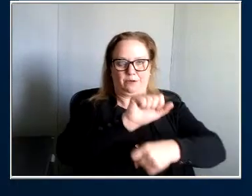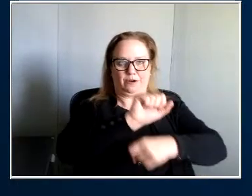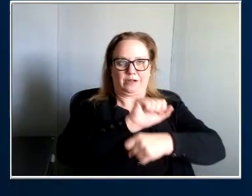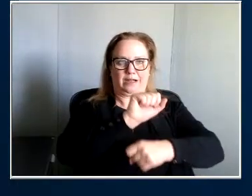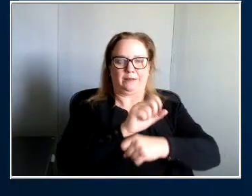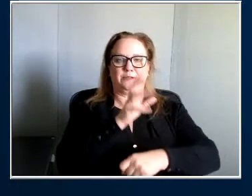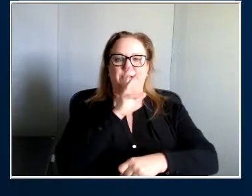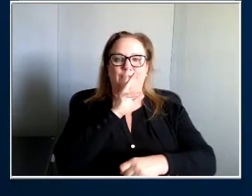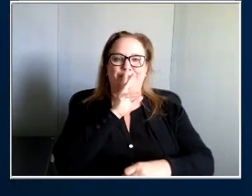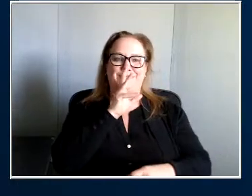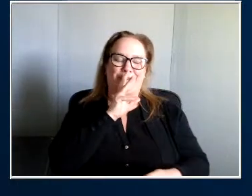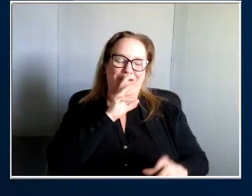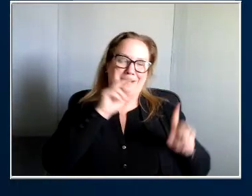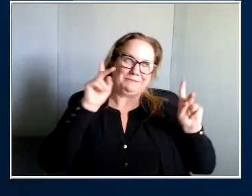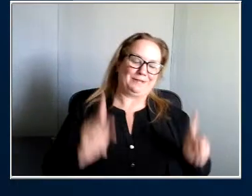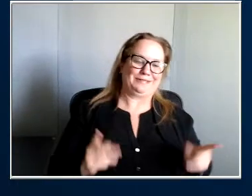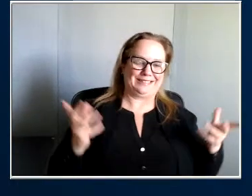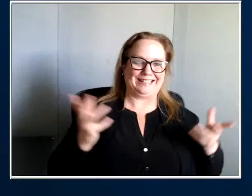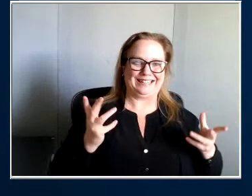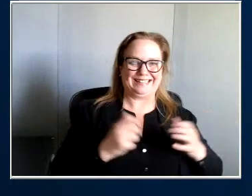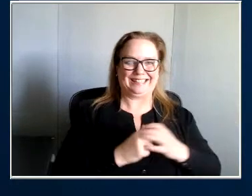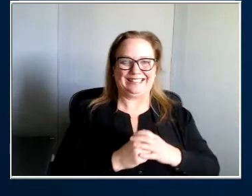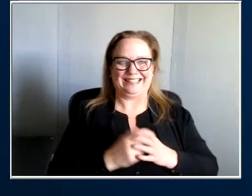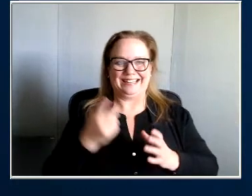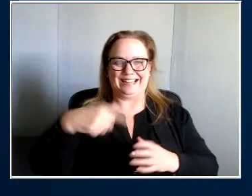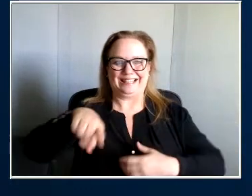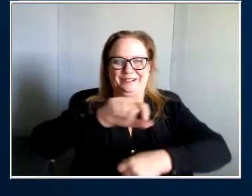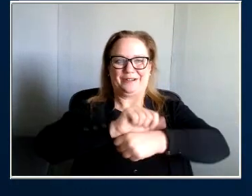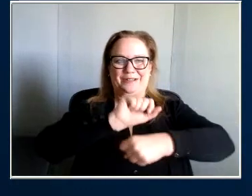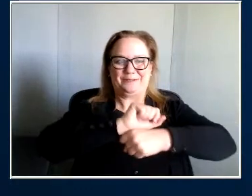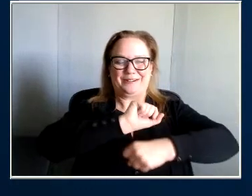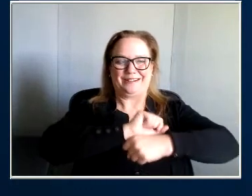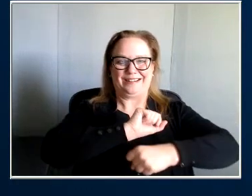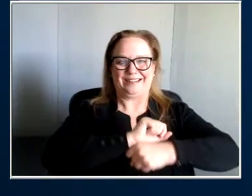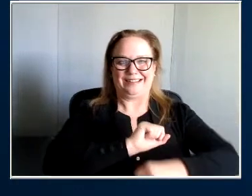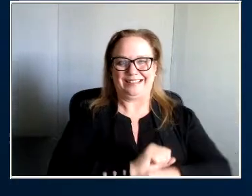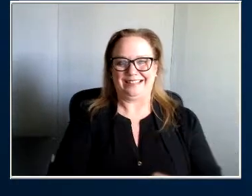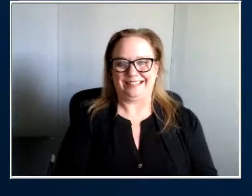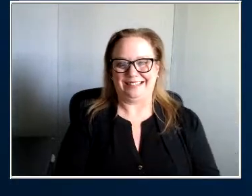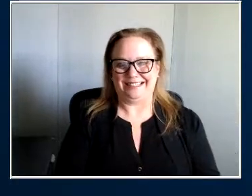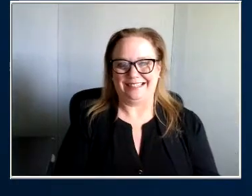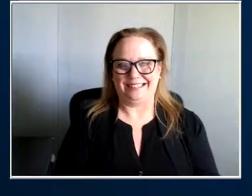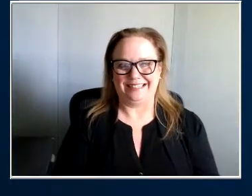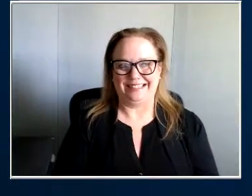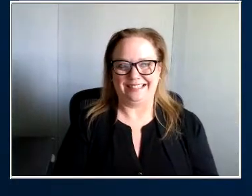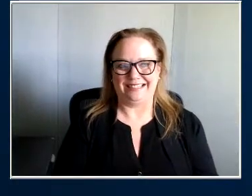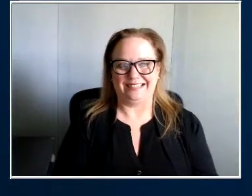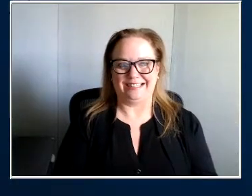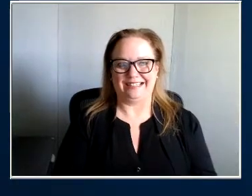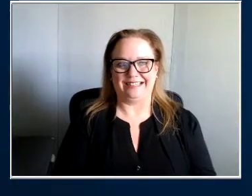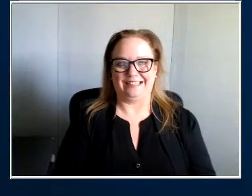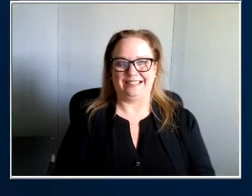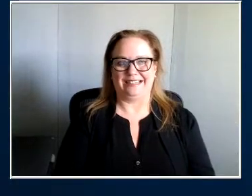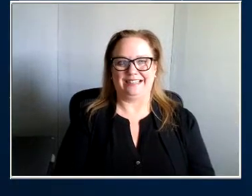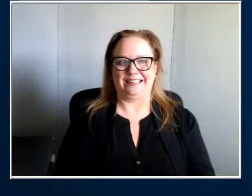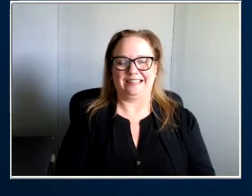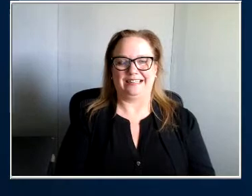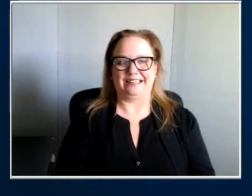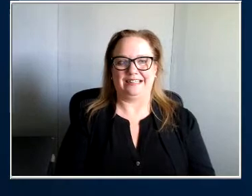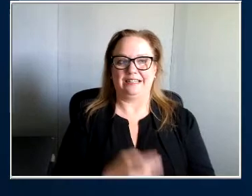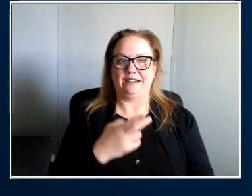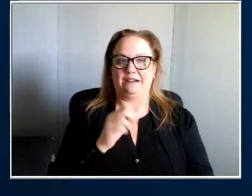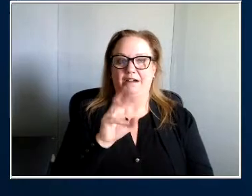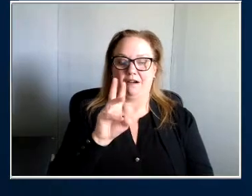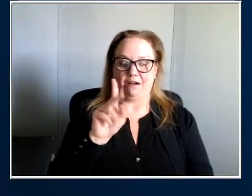head over here, and these guys do all the work. So you guys are remarkable. A couple of comments for you in just a moment, but Hawk, final